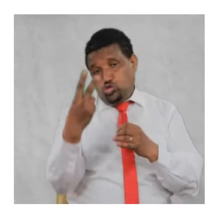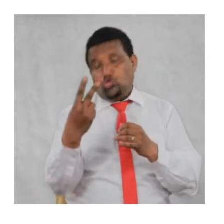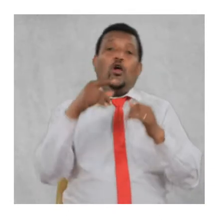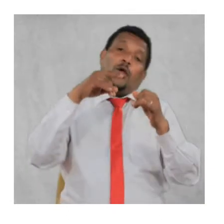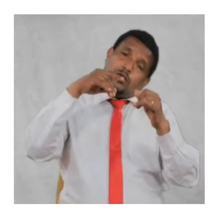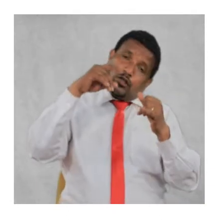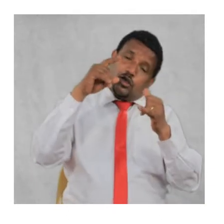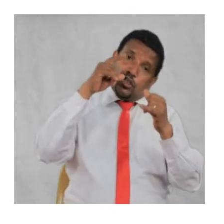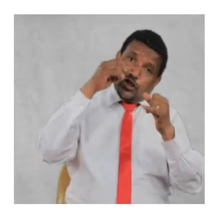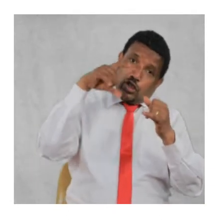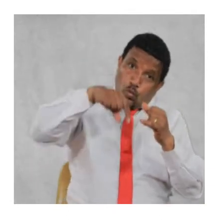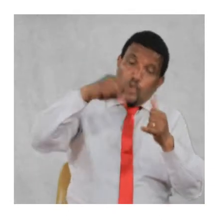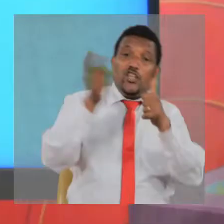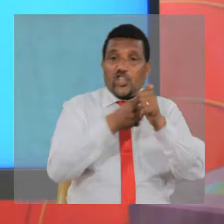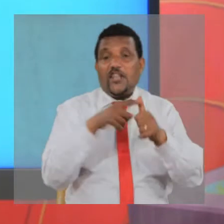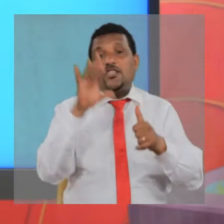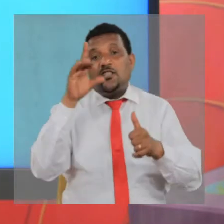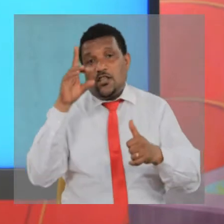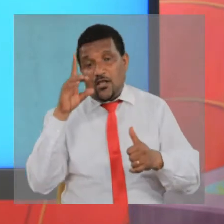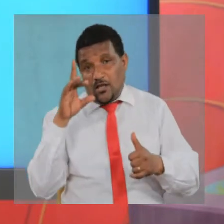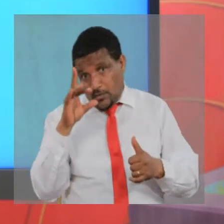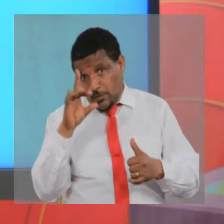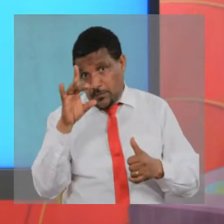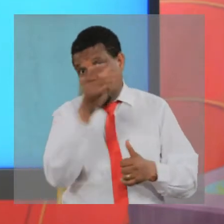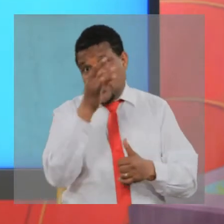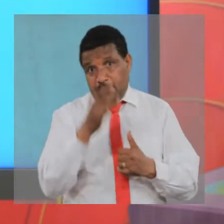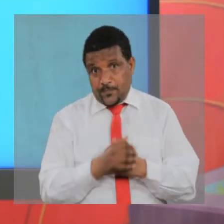plus Q initial is 8.